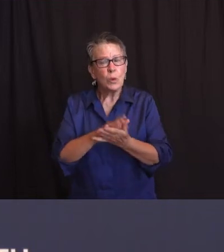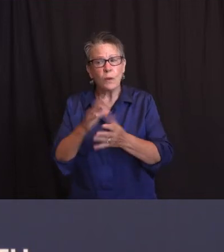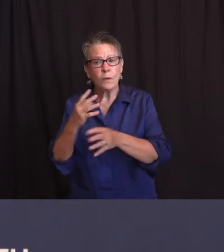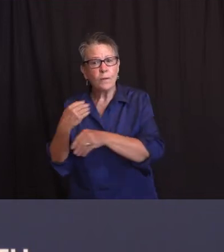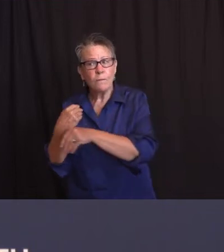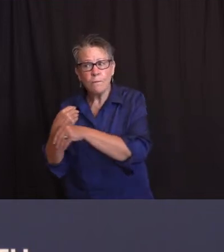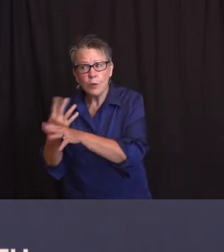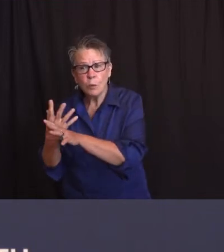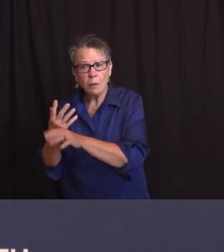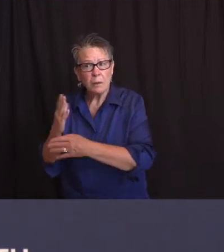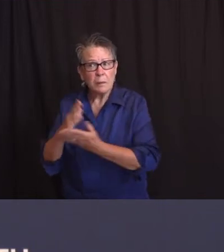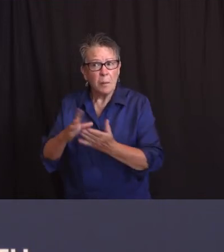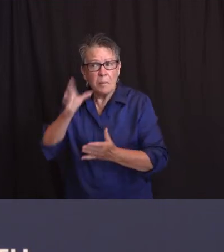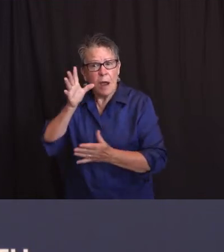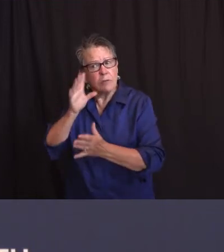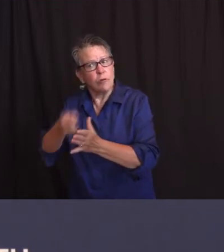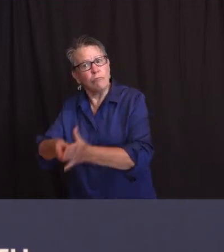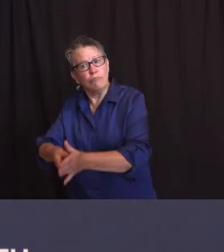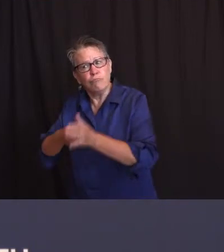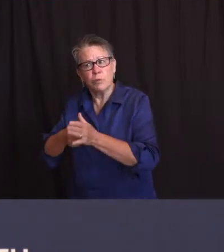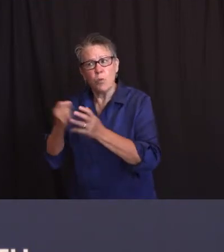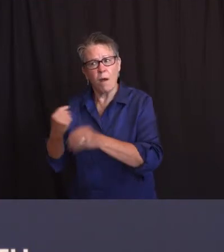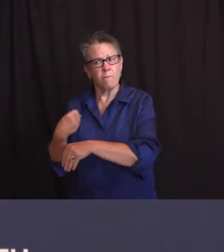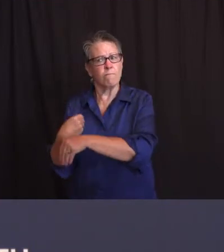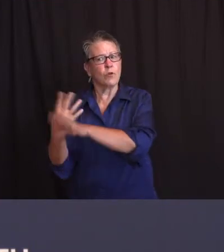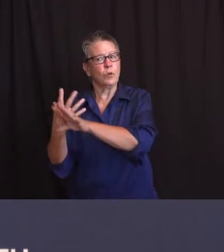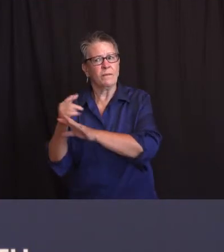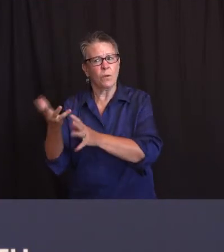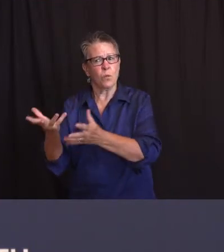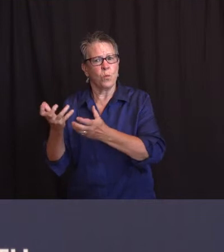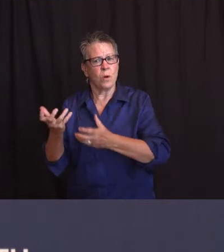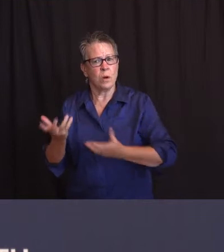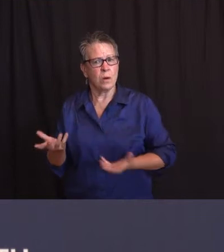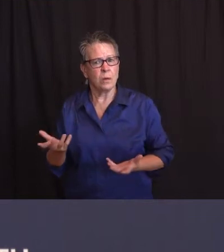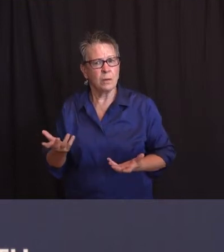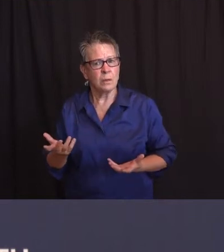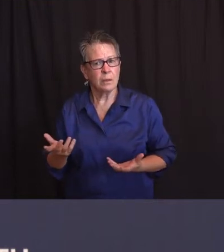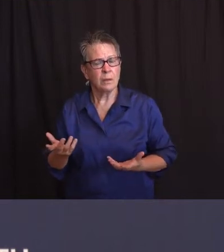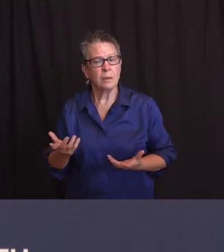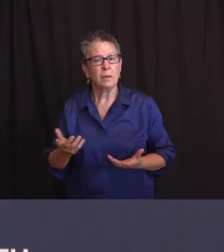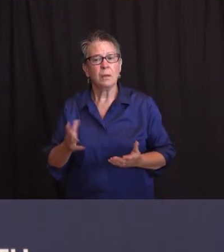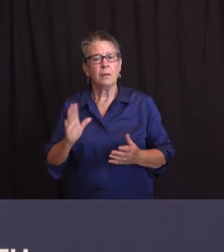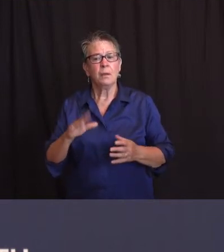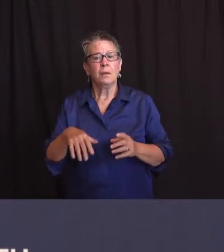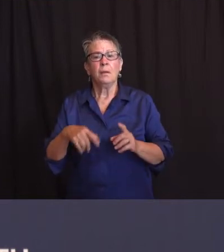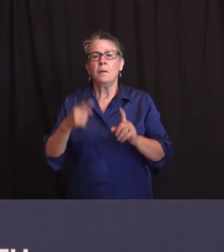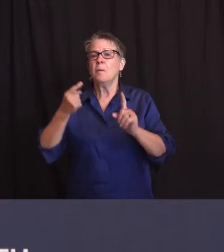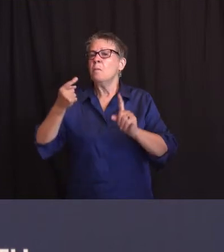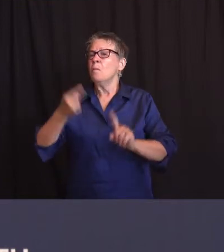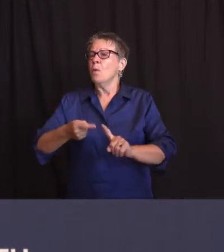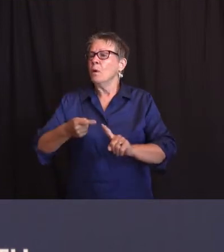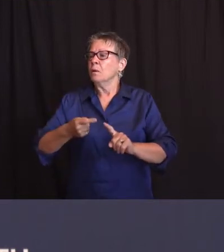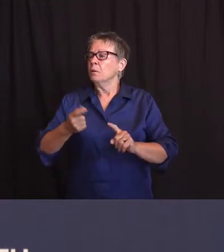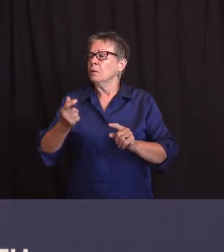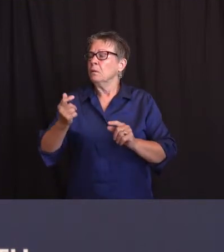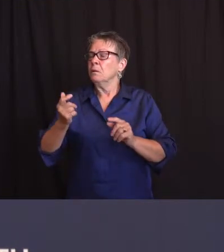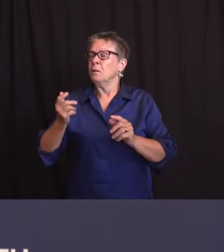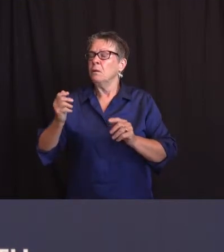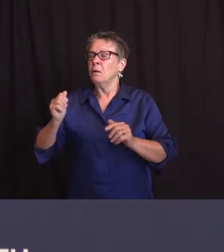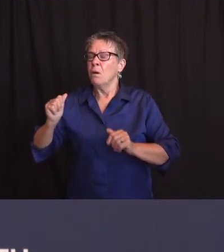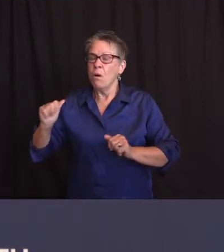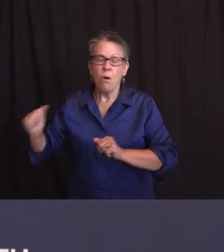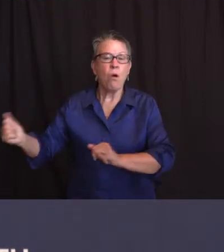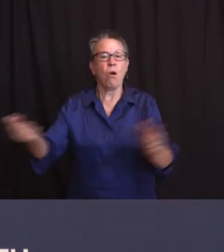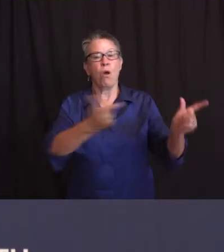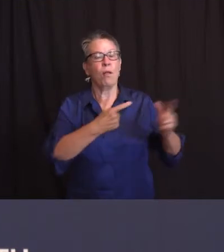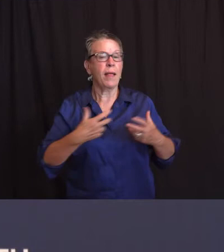staff, moms and dads and family when they go home at night, if we have confidence that we can keep them healthy, by going